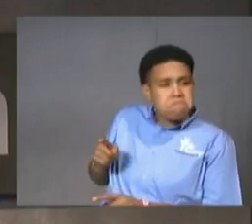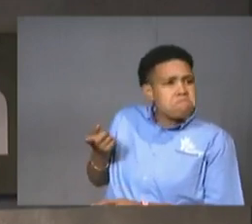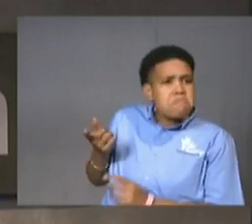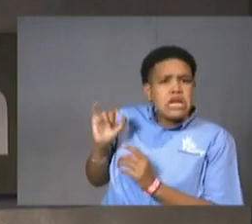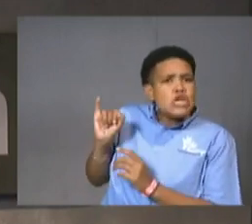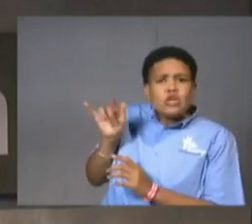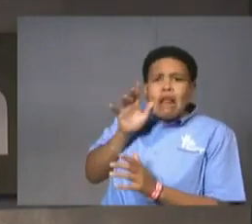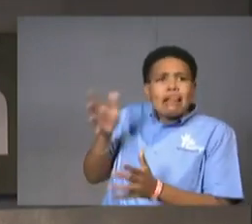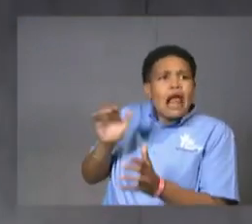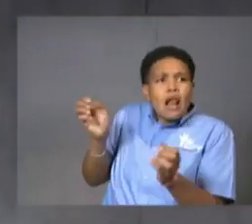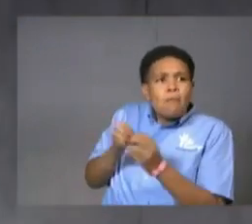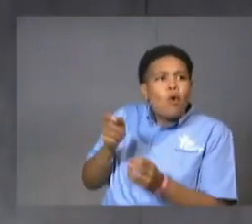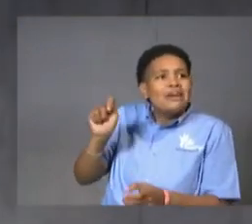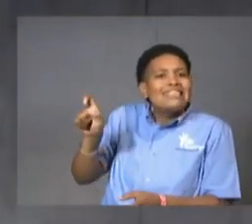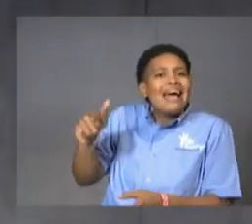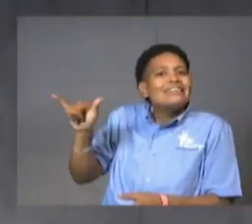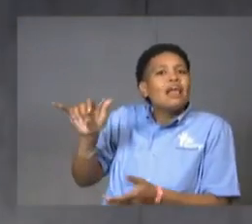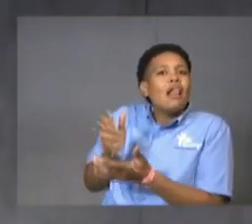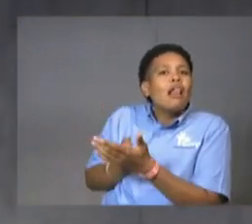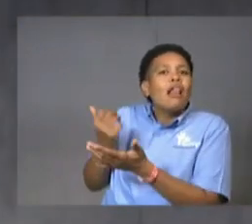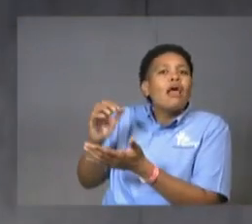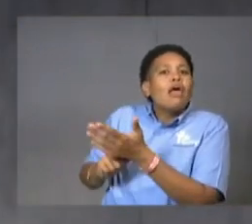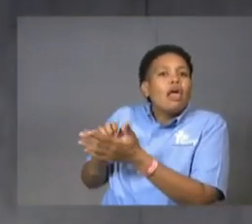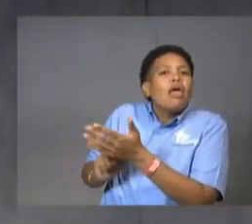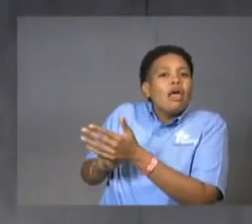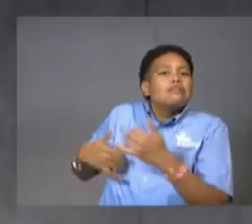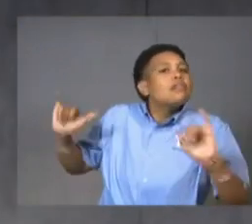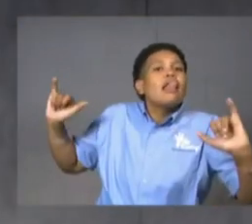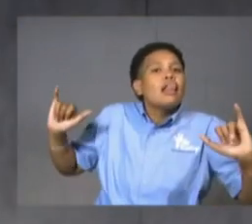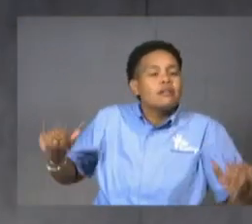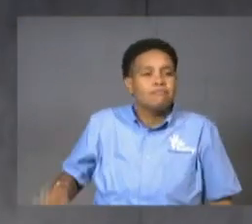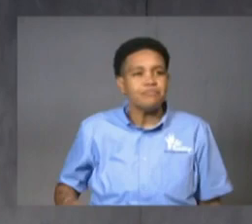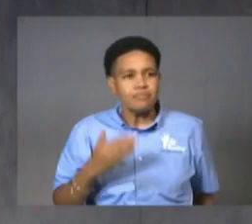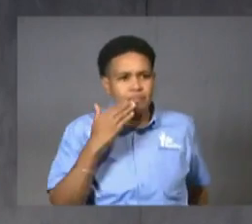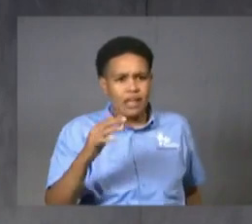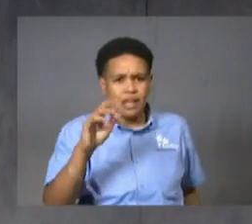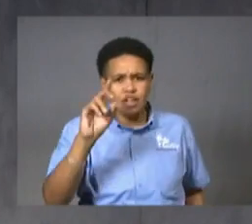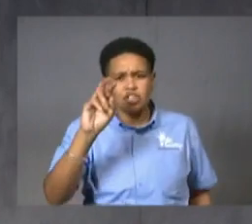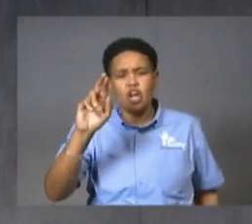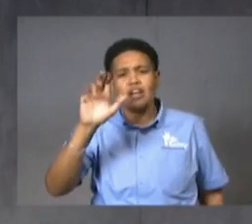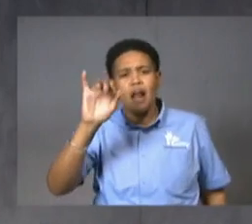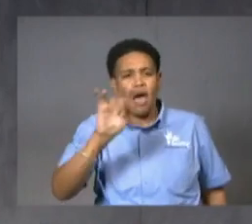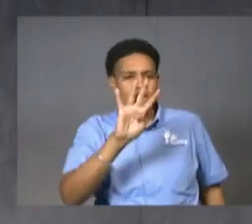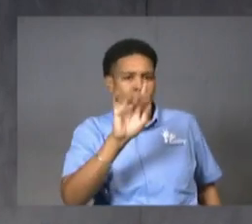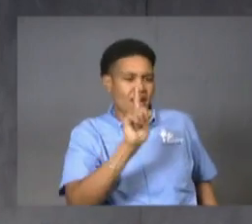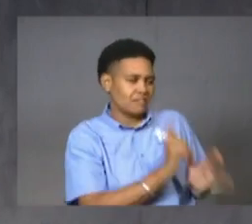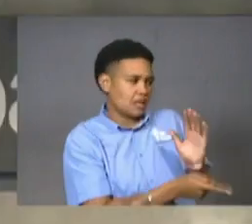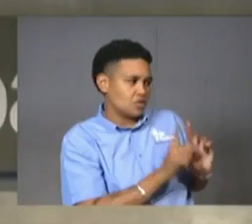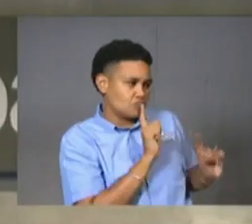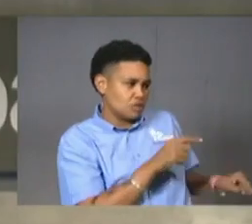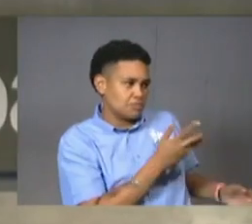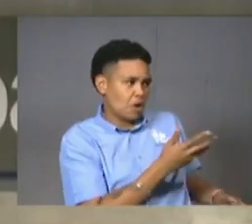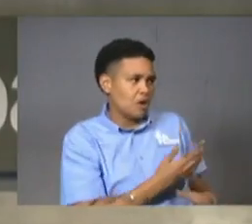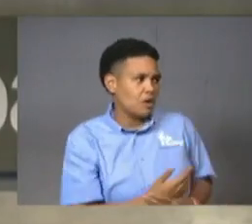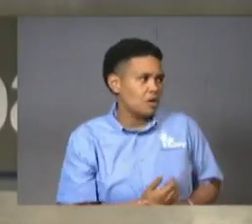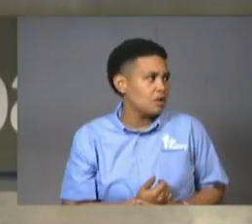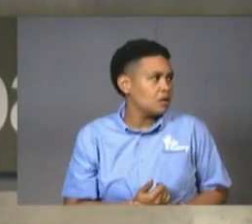but the tax is still there. Thank you so very much, Mr. Golding. Now, Dr. Clark will rebut in 45 seconds. You know,